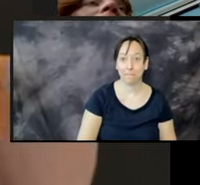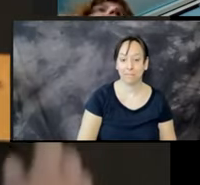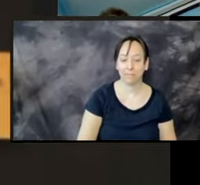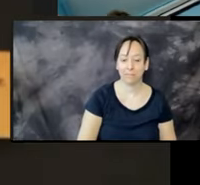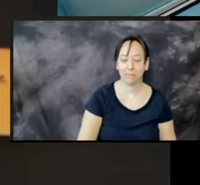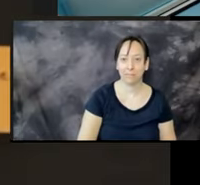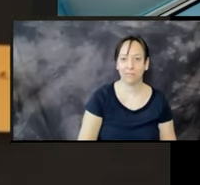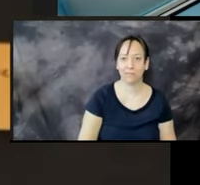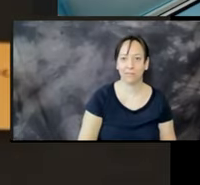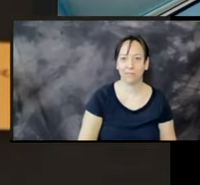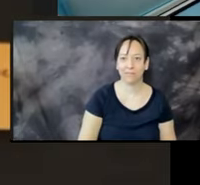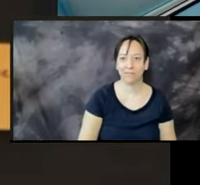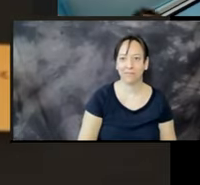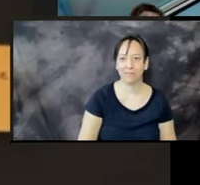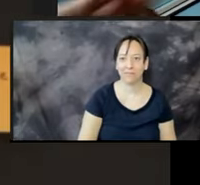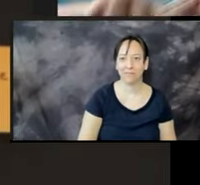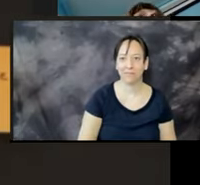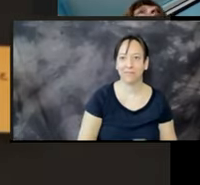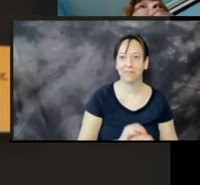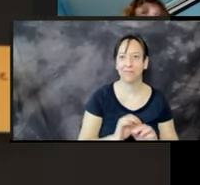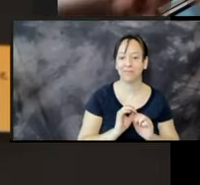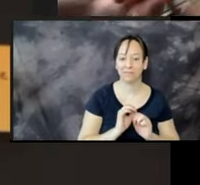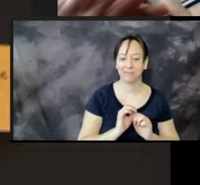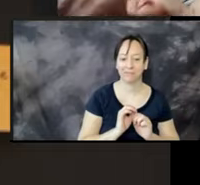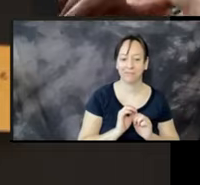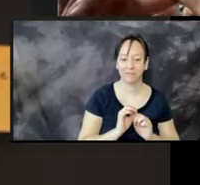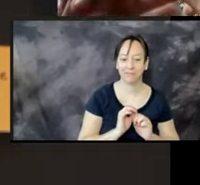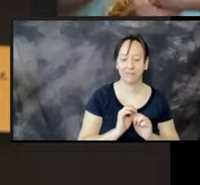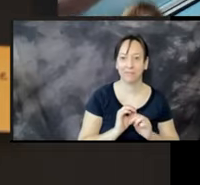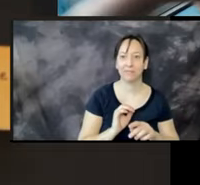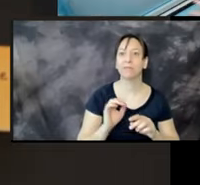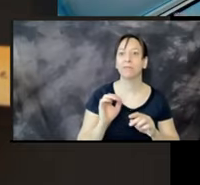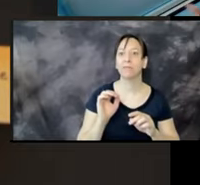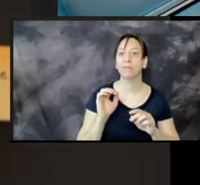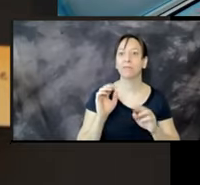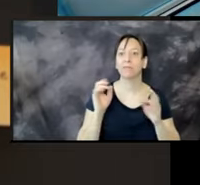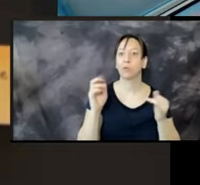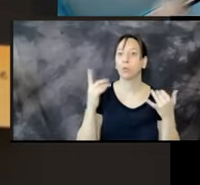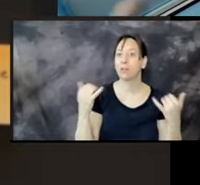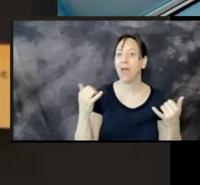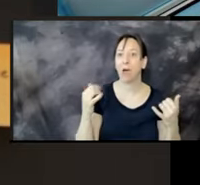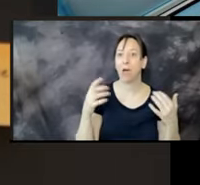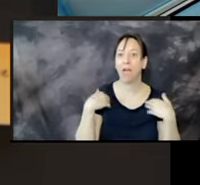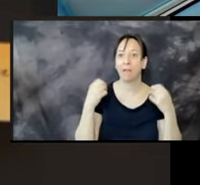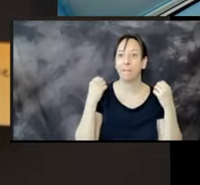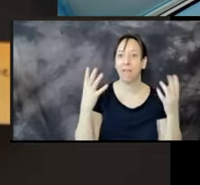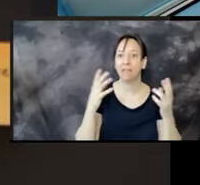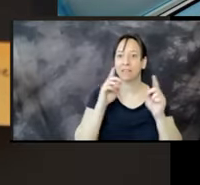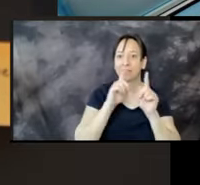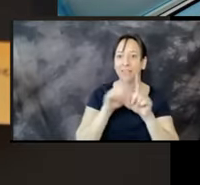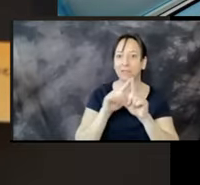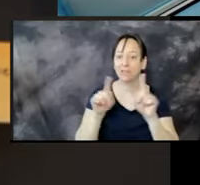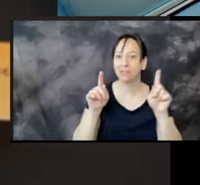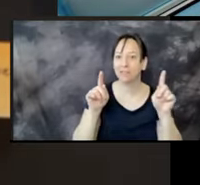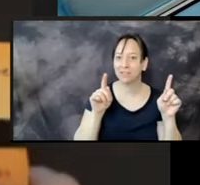simply HMWs. Let me give you an example. Right now, I'm working on creating new bathrooms for India. So what about the